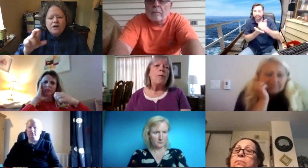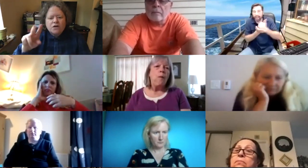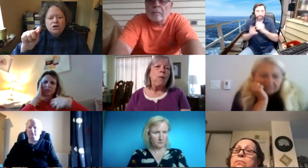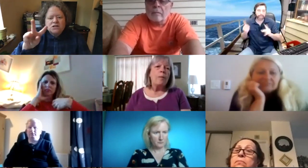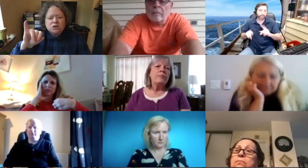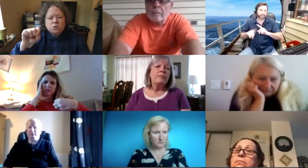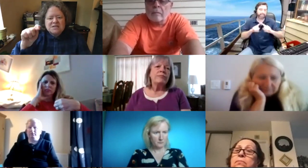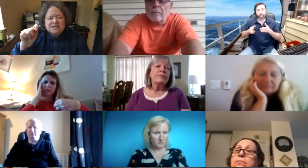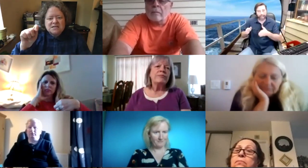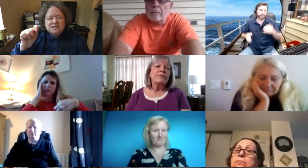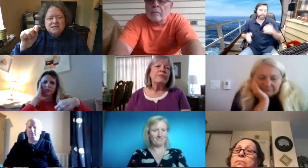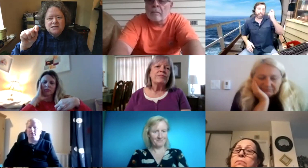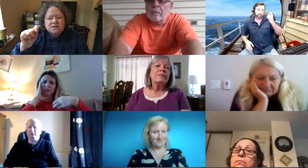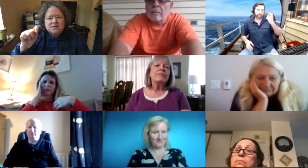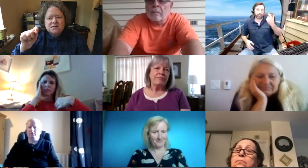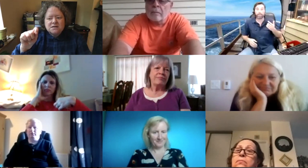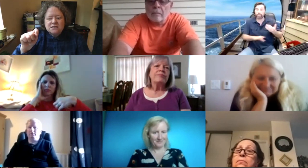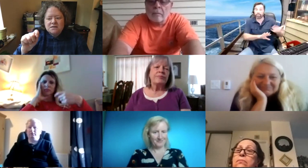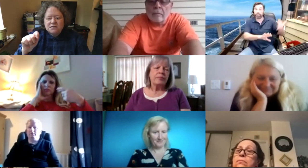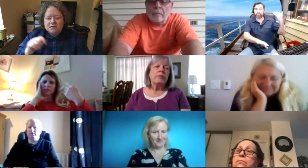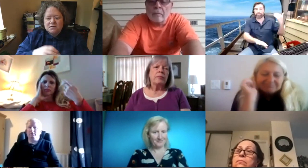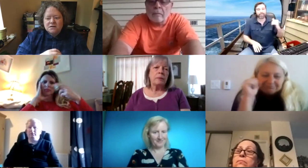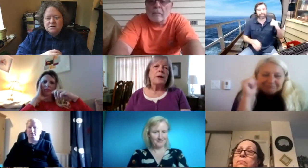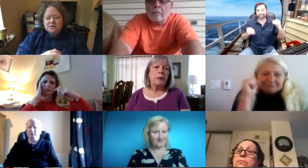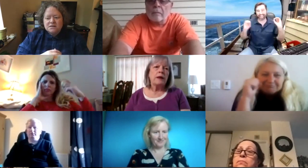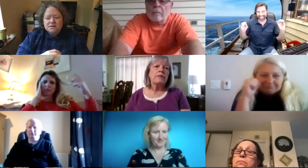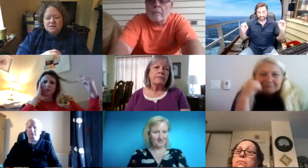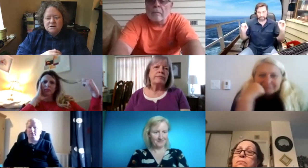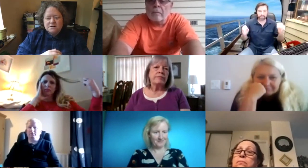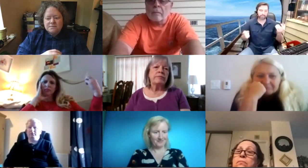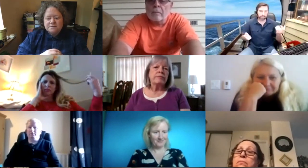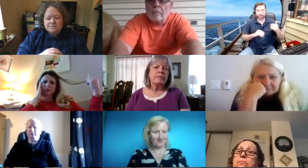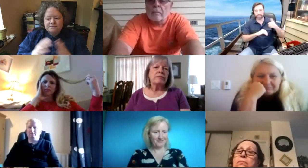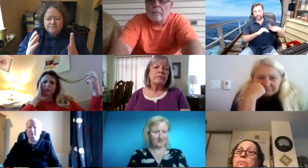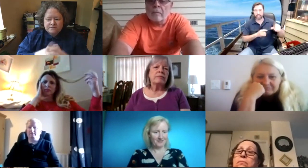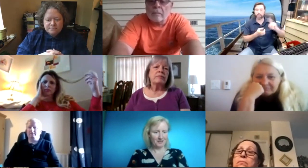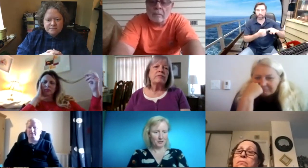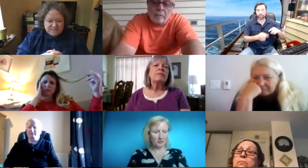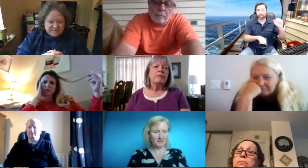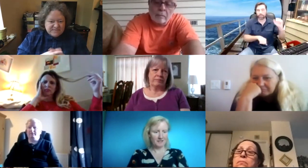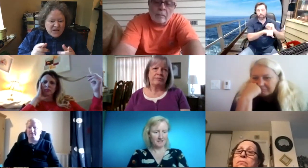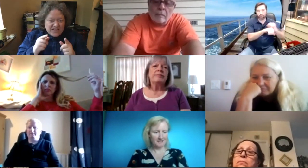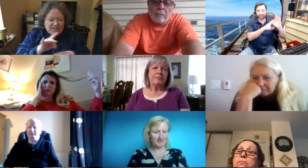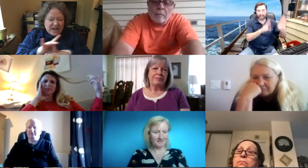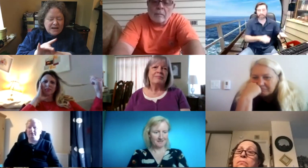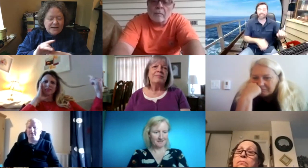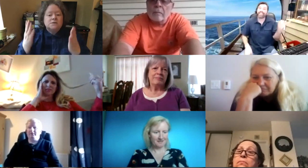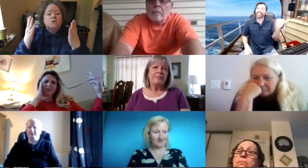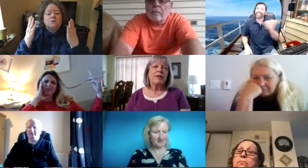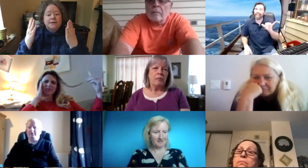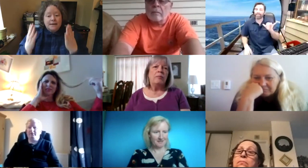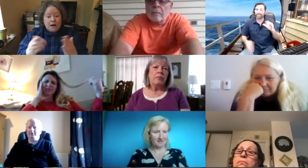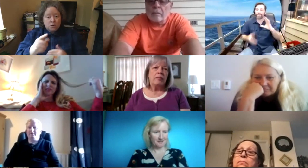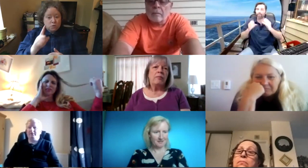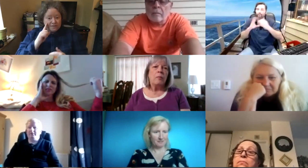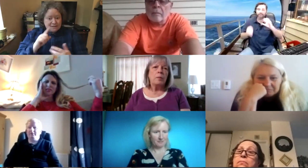didn't. So you went to a workhouse equivalent to the Oliver Twist